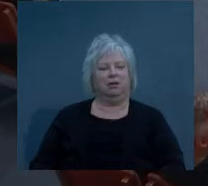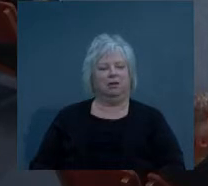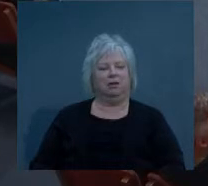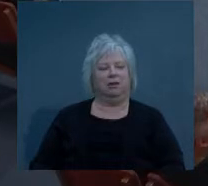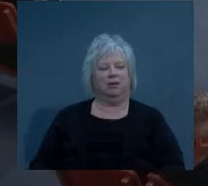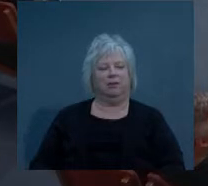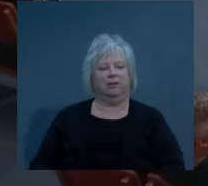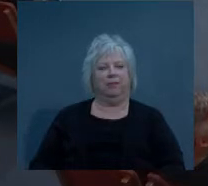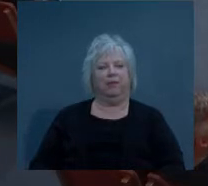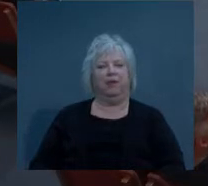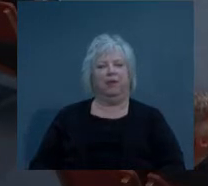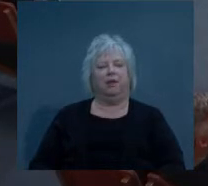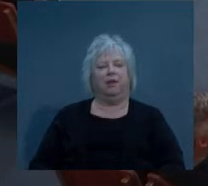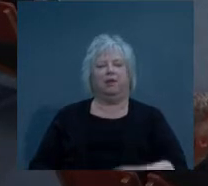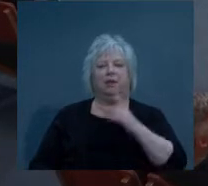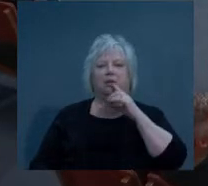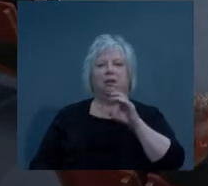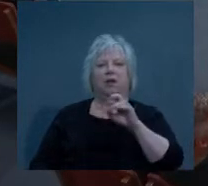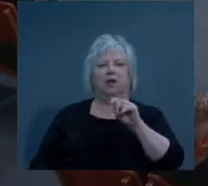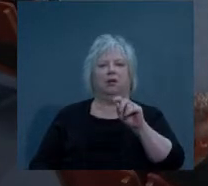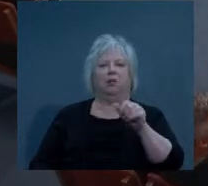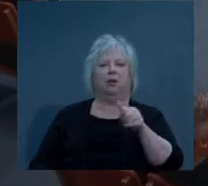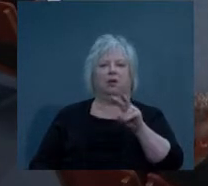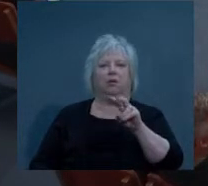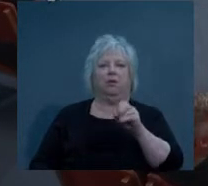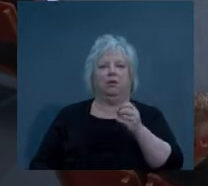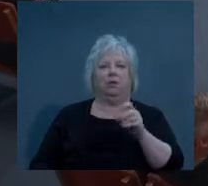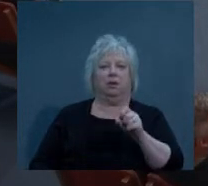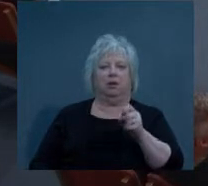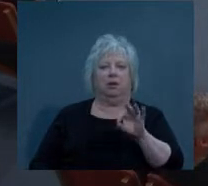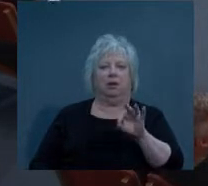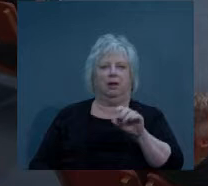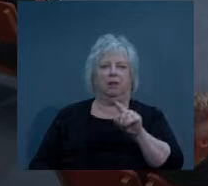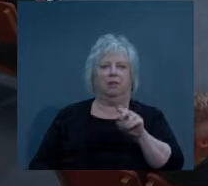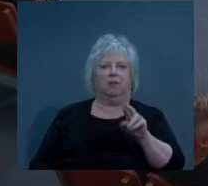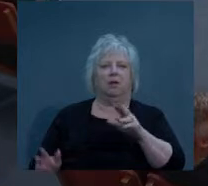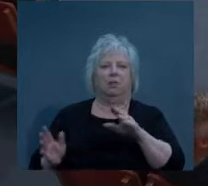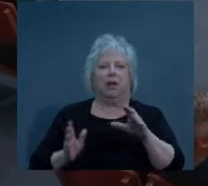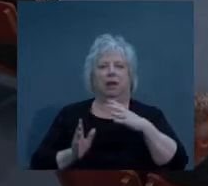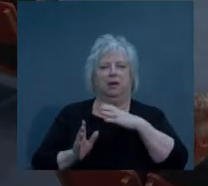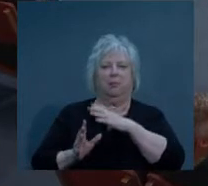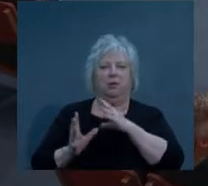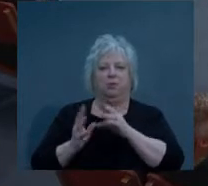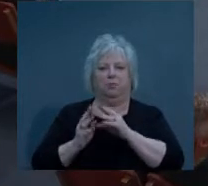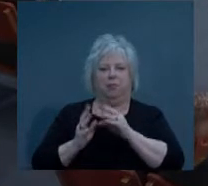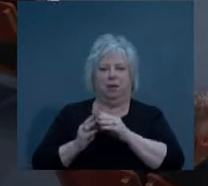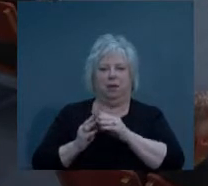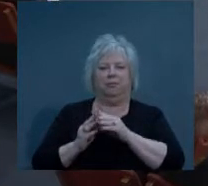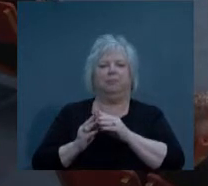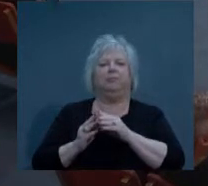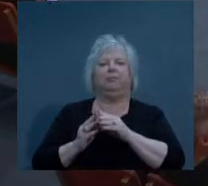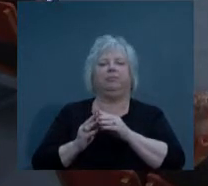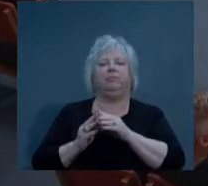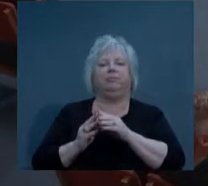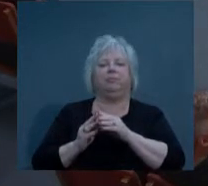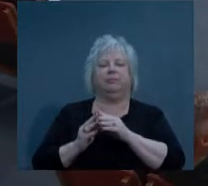The consent agenda for the October 10, 2019 Little Rock Planning Commission is as